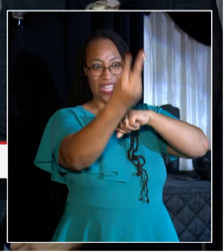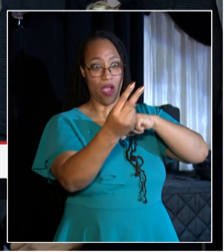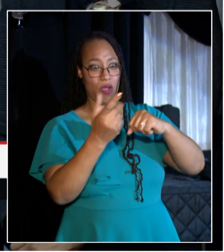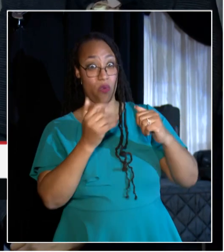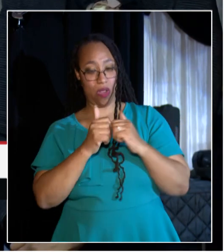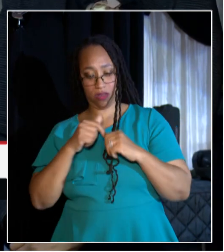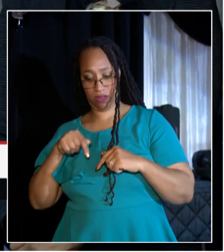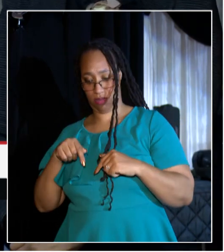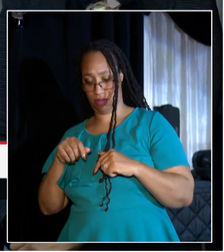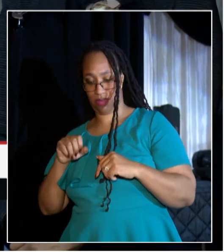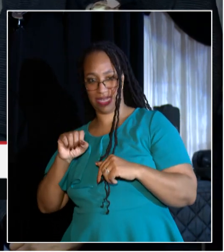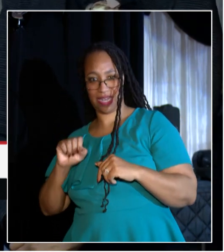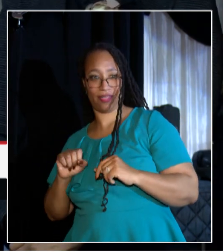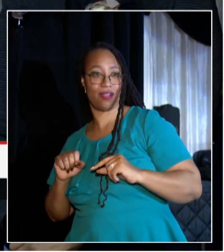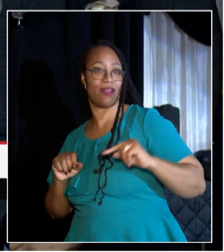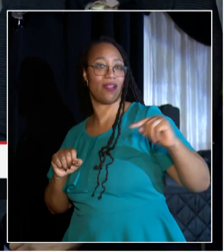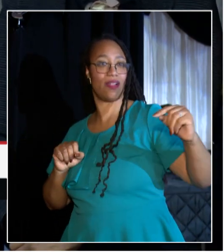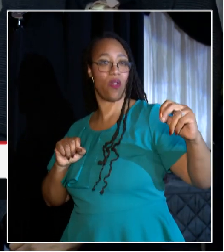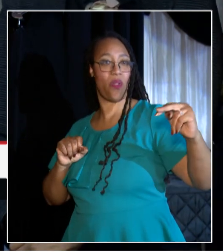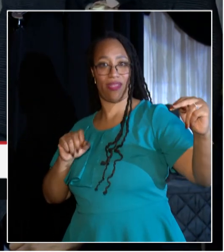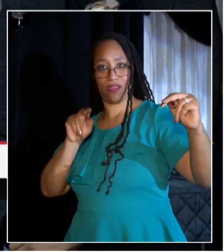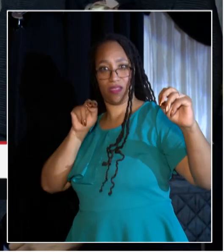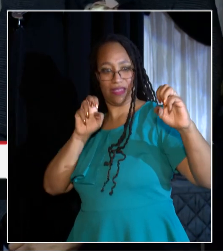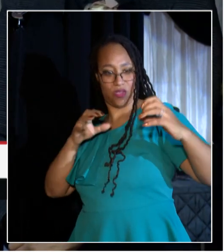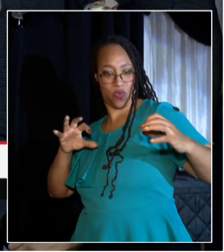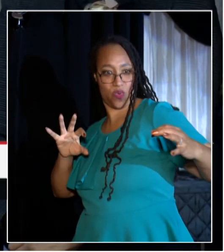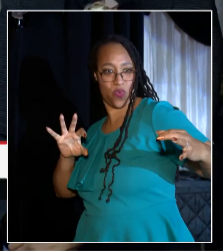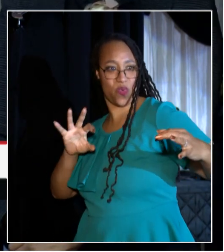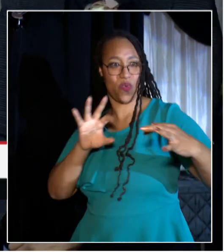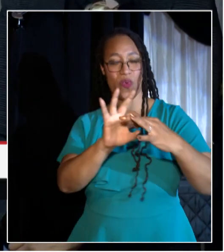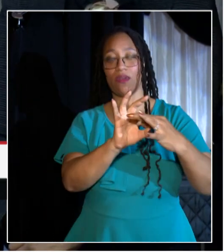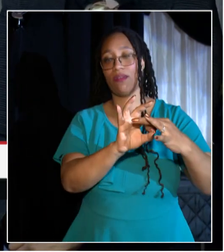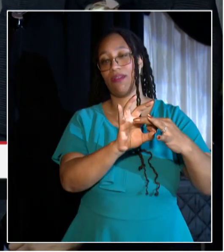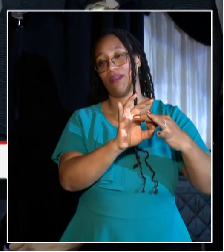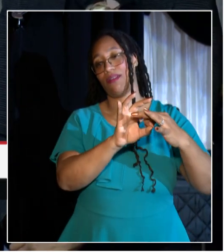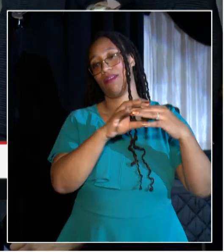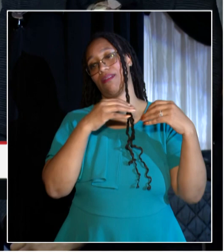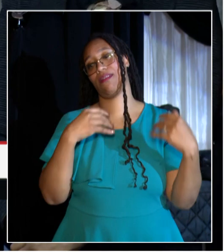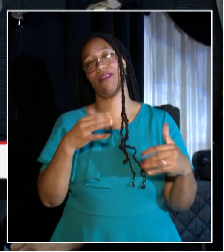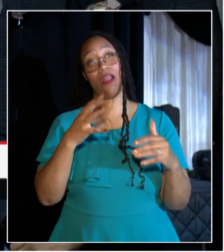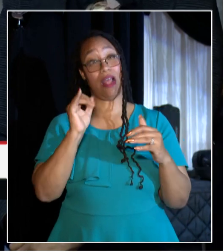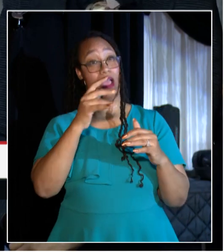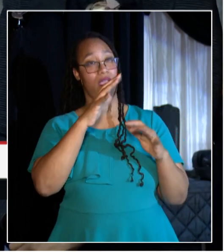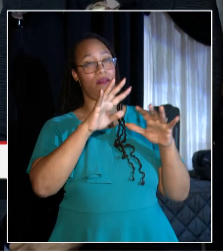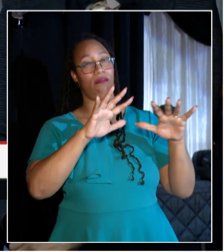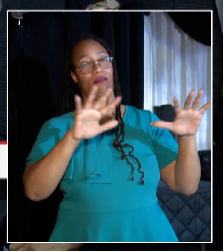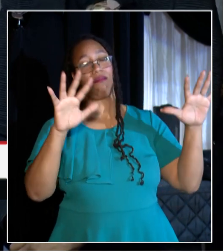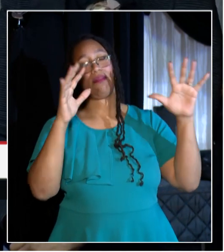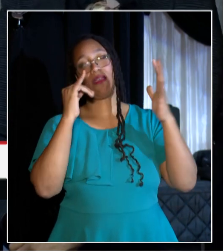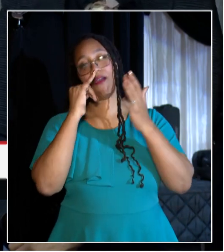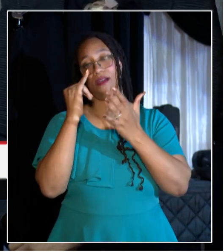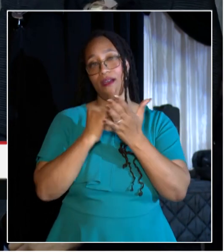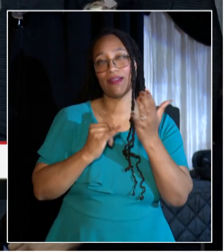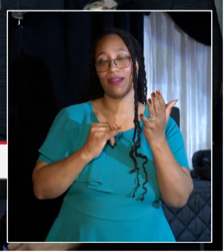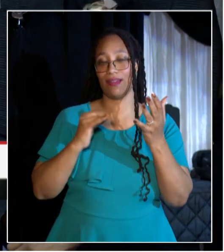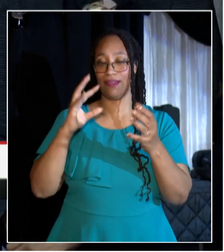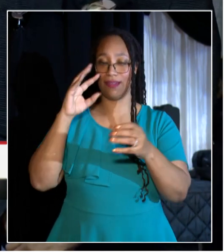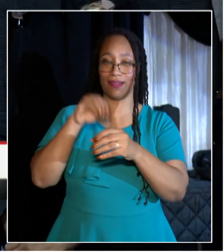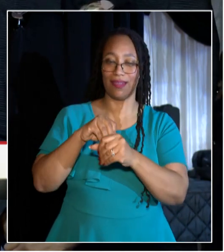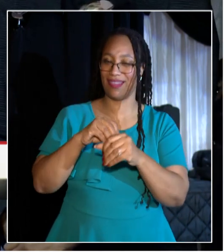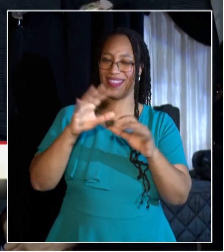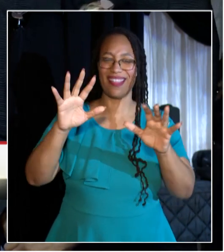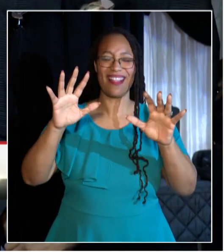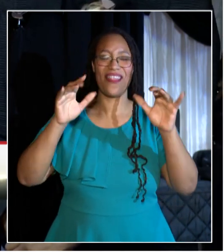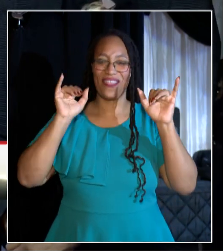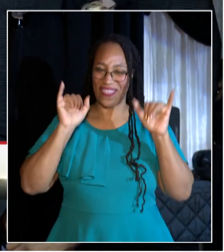boldest artistic move ever, which you can visit just a couple of blocks away, Black Lives Matter Plaza. Don't you